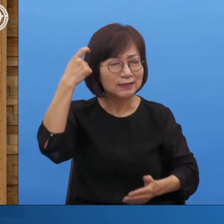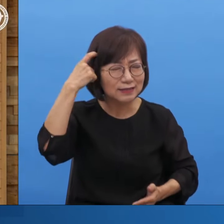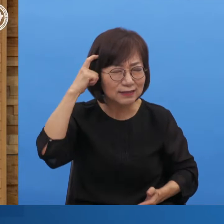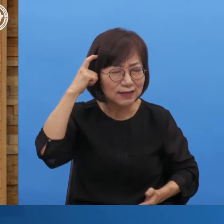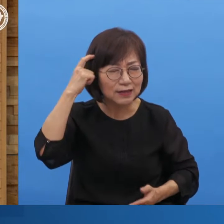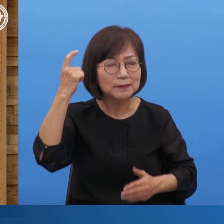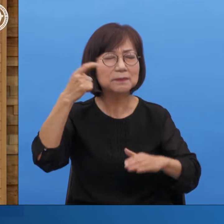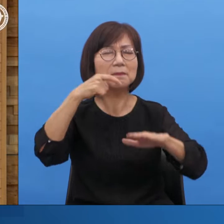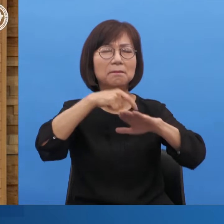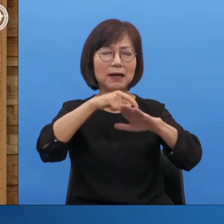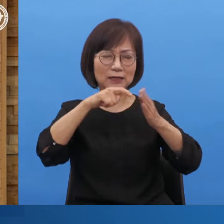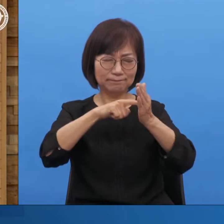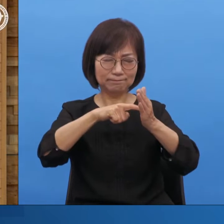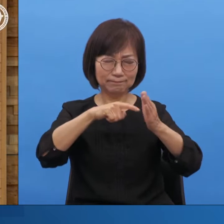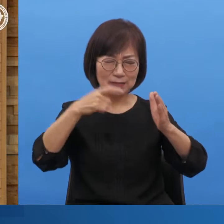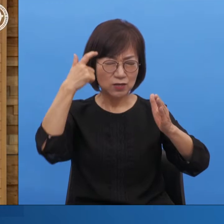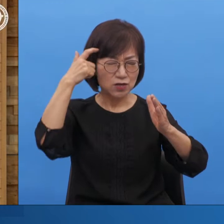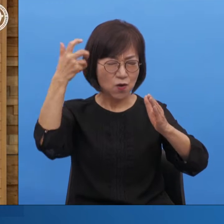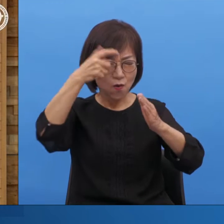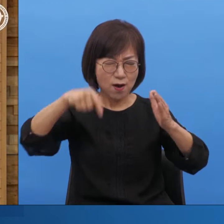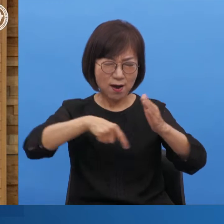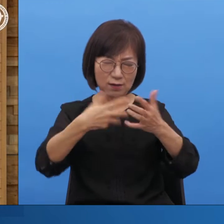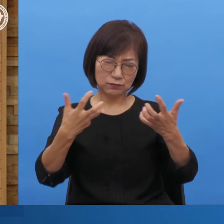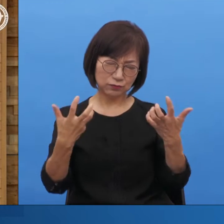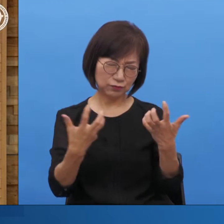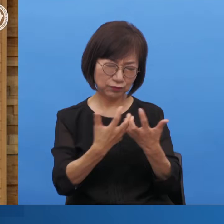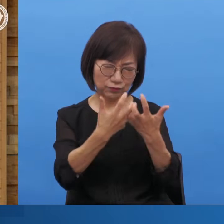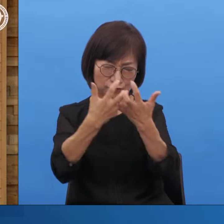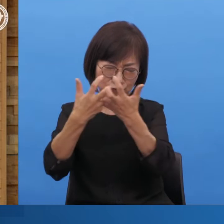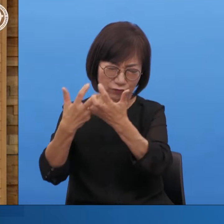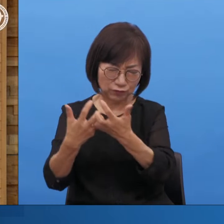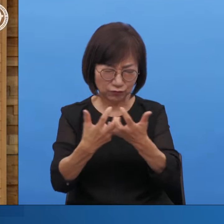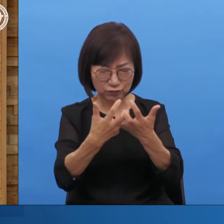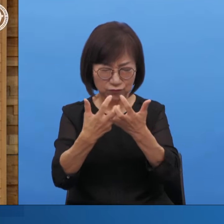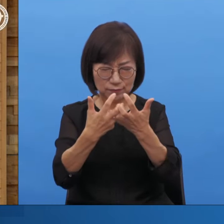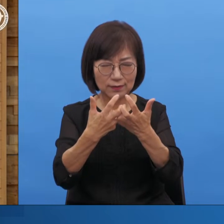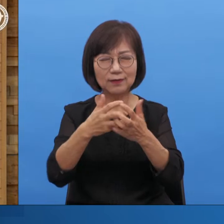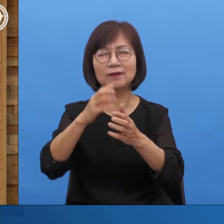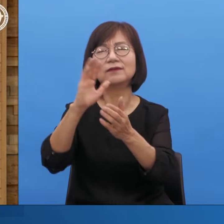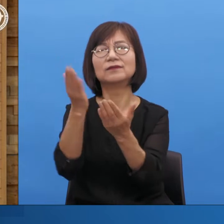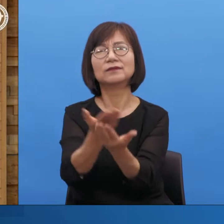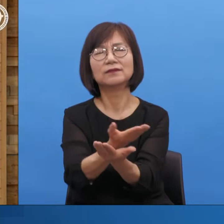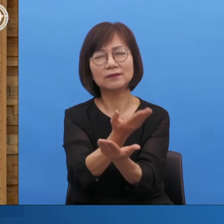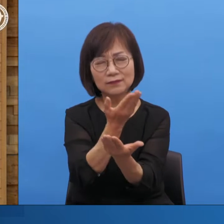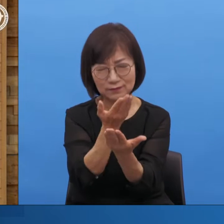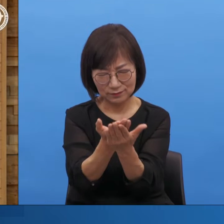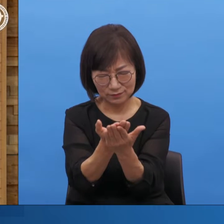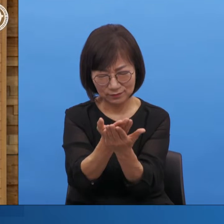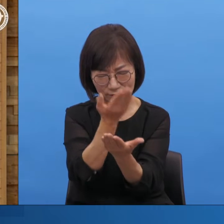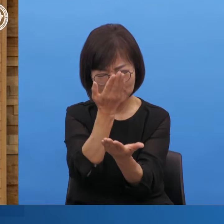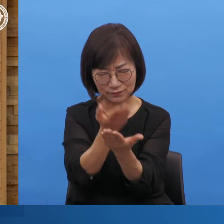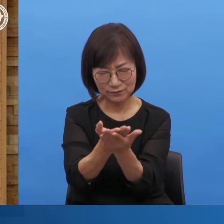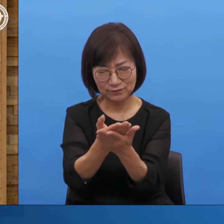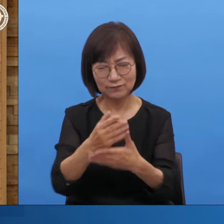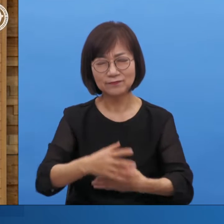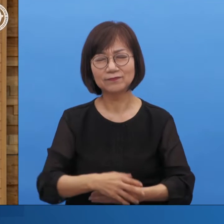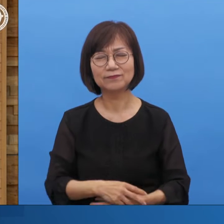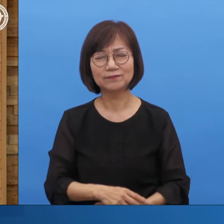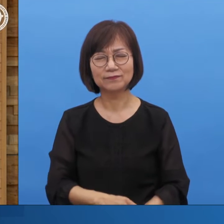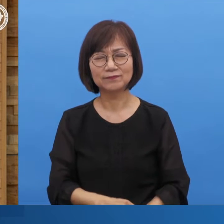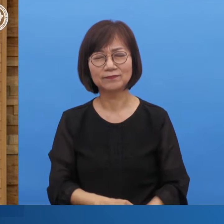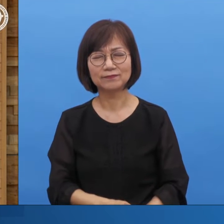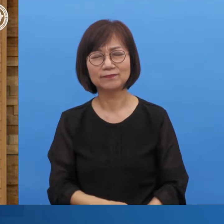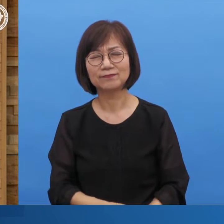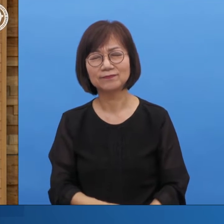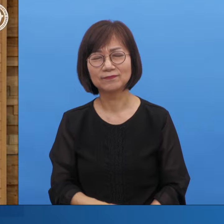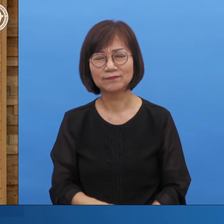today, although we are ignorant and powerless and weak, we look towards you, who came to this earth clothed in a human body, and it is only Jesus Christ.